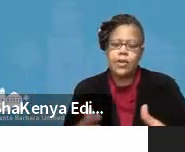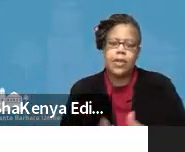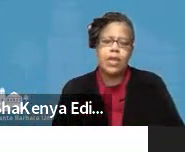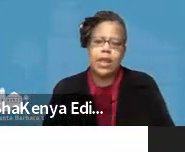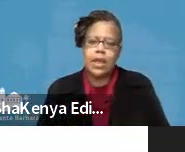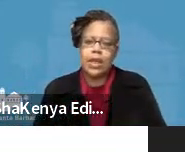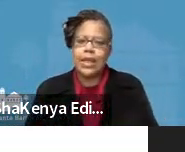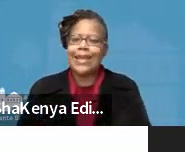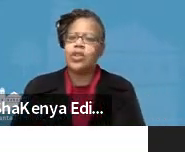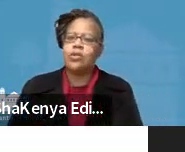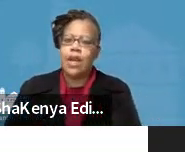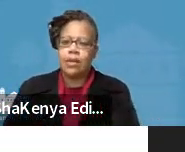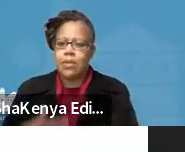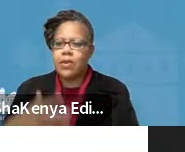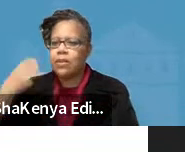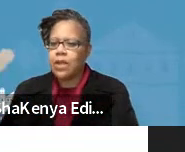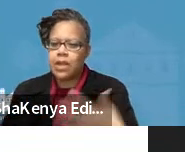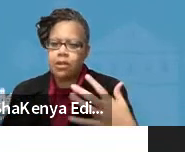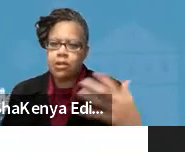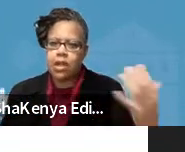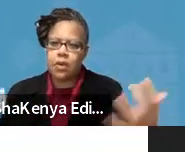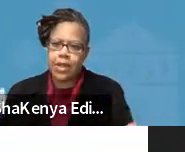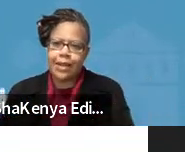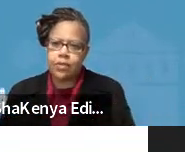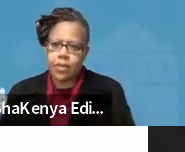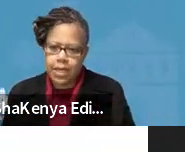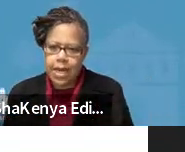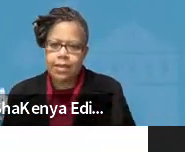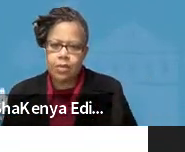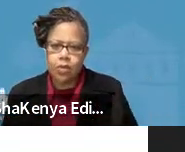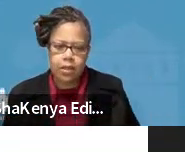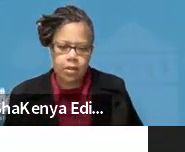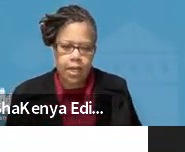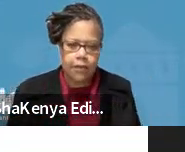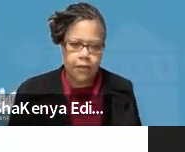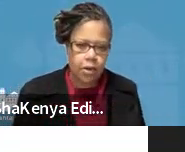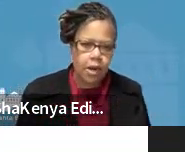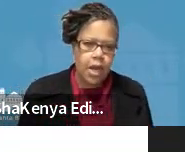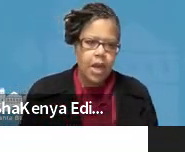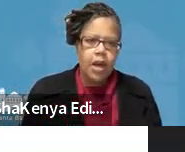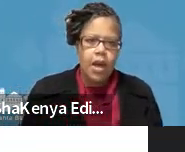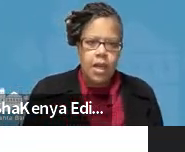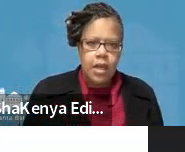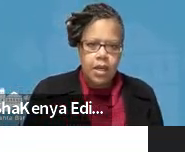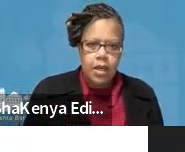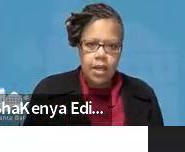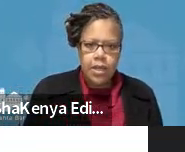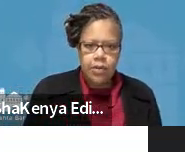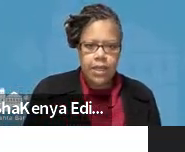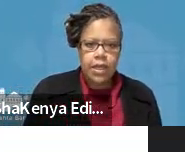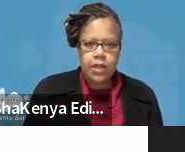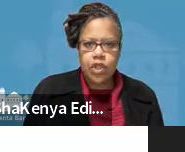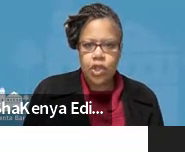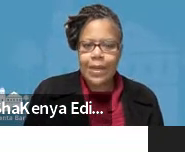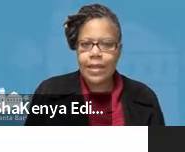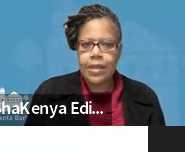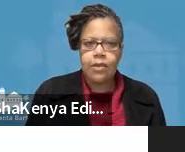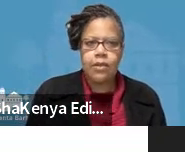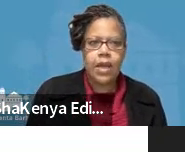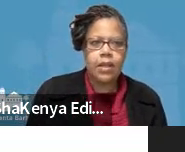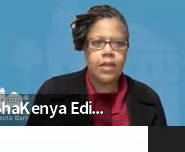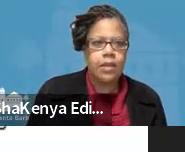a person, and then indirect, maybe something said or done, but not directed at someone. So that's 4 directed and